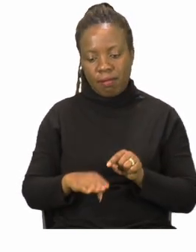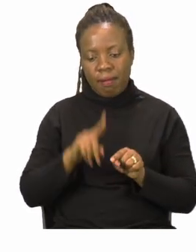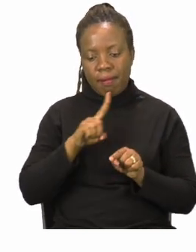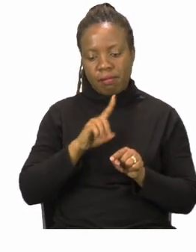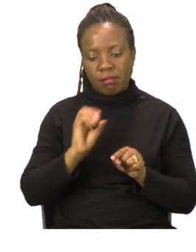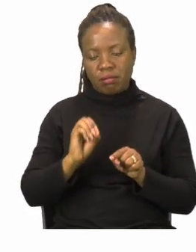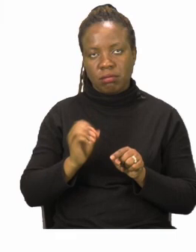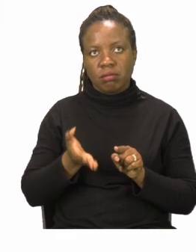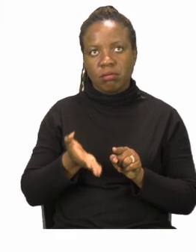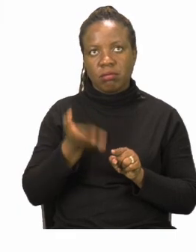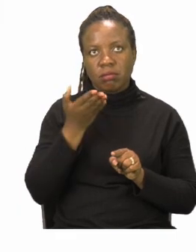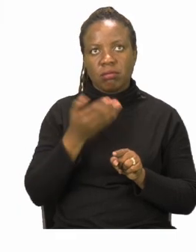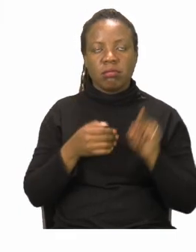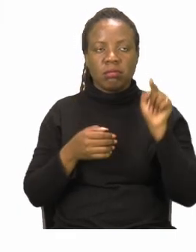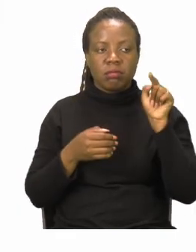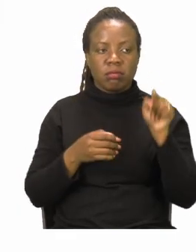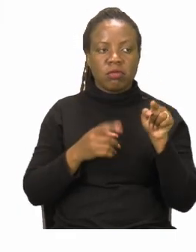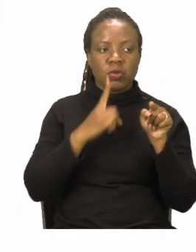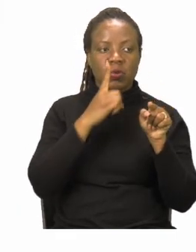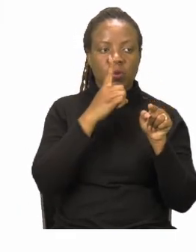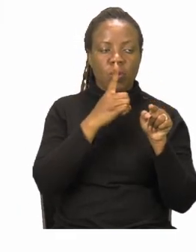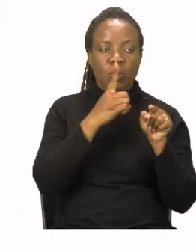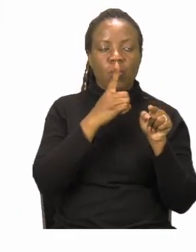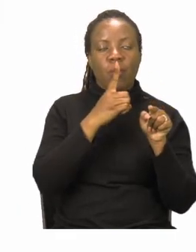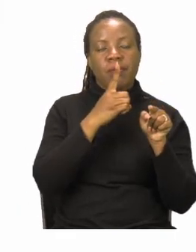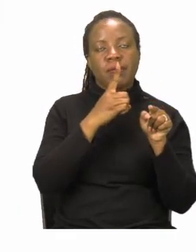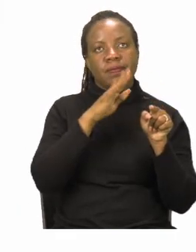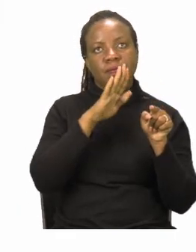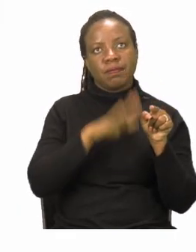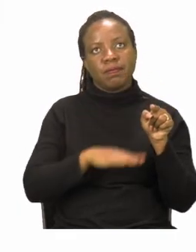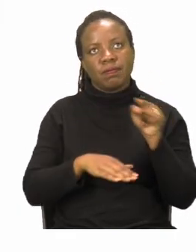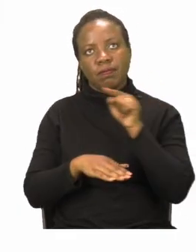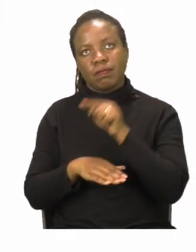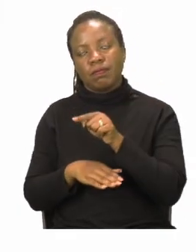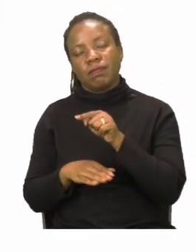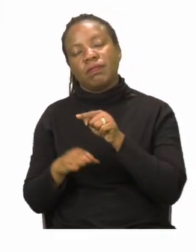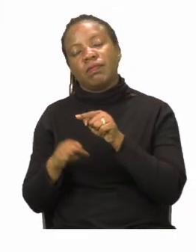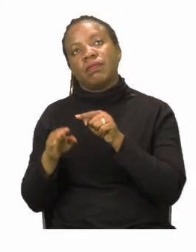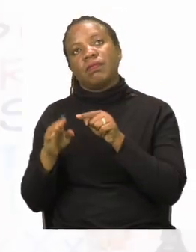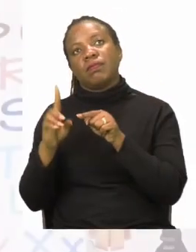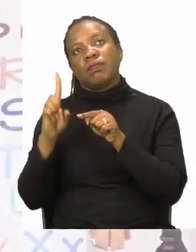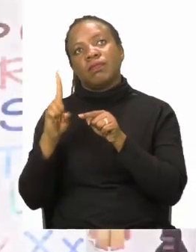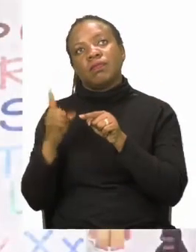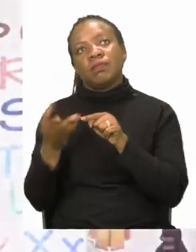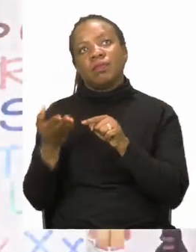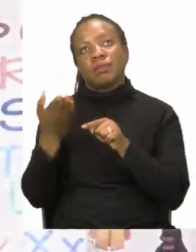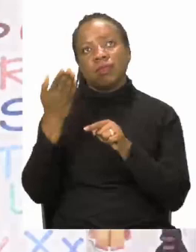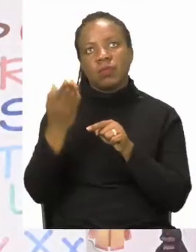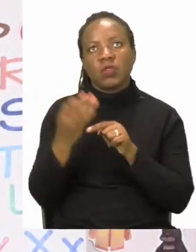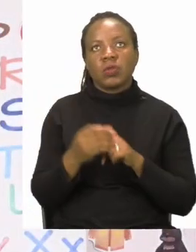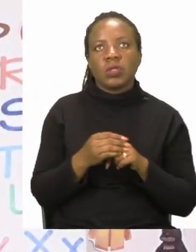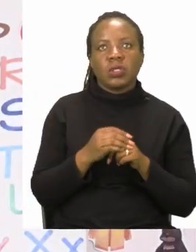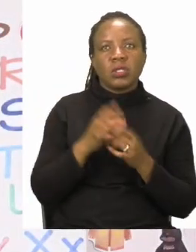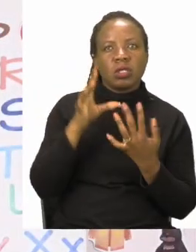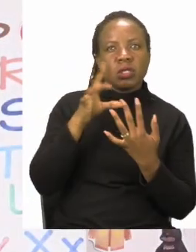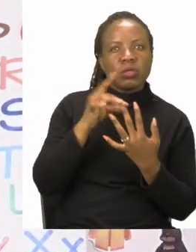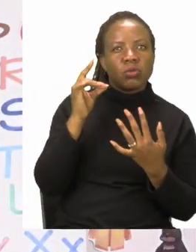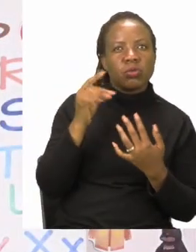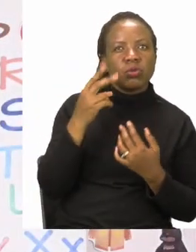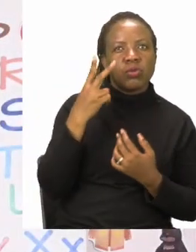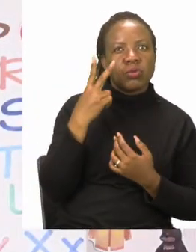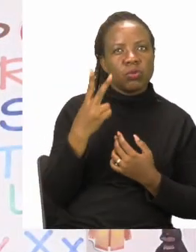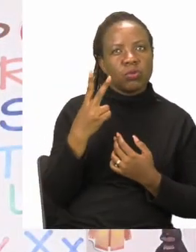Now, I took 2 examples which I am going to do with you. The first